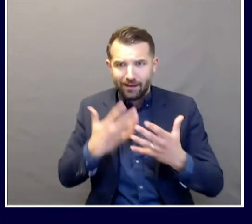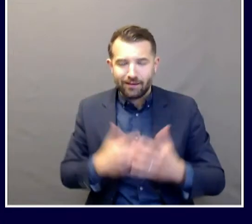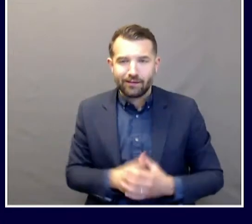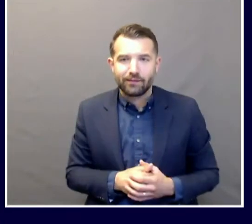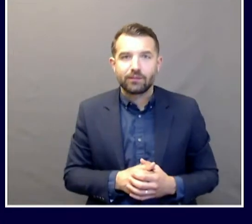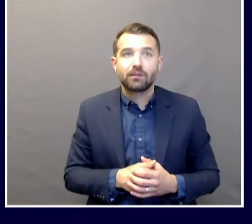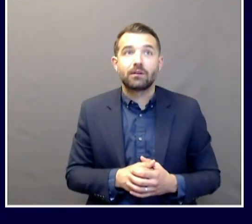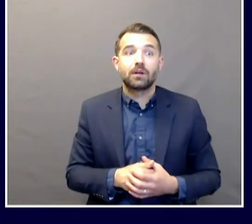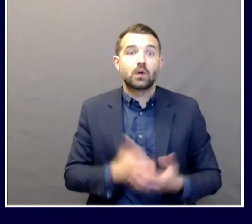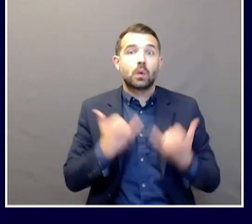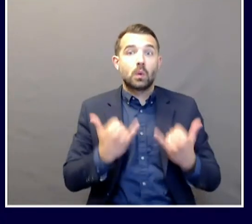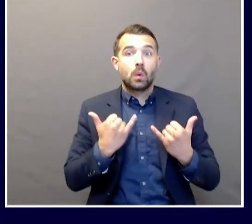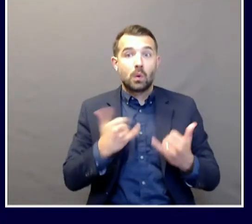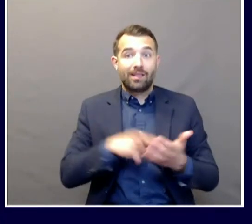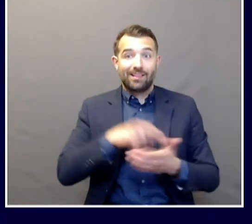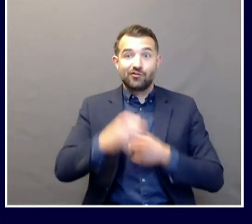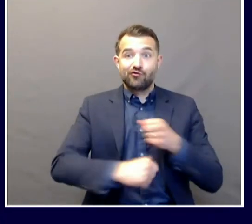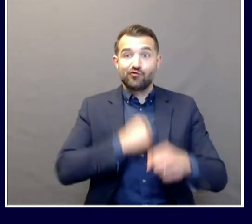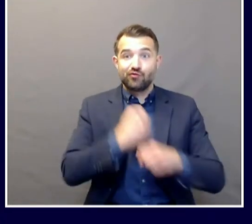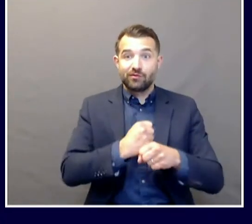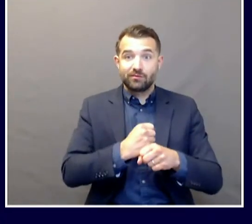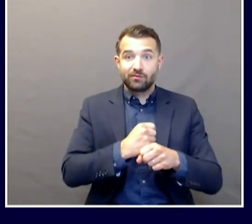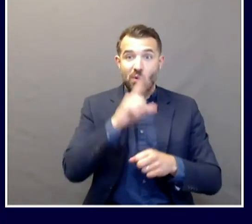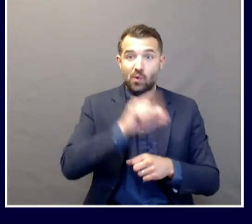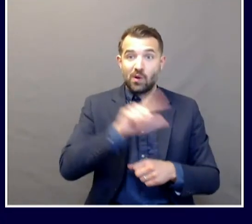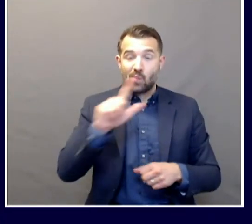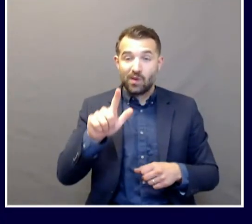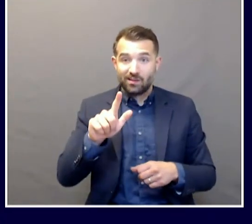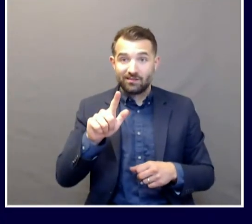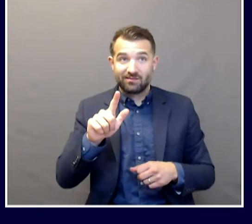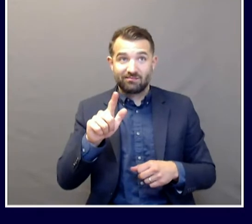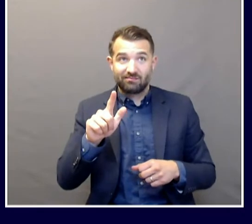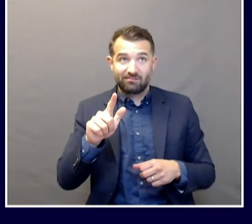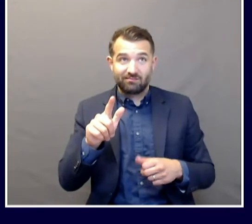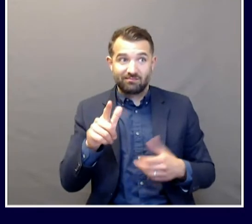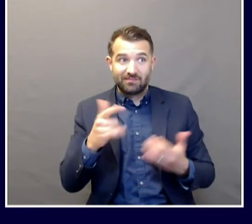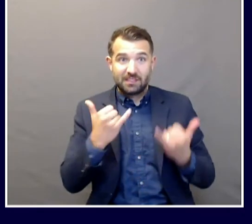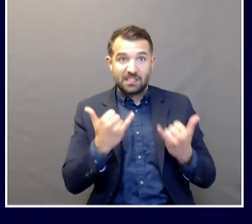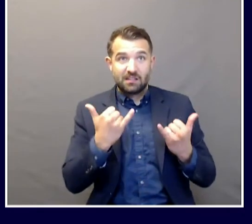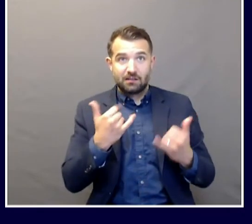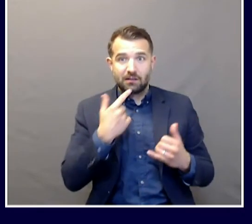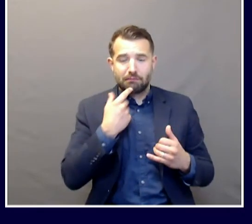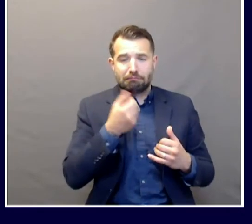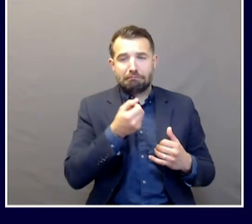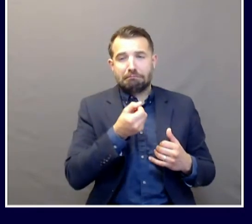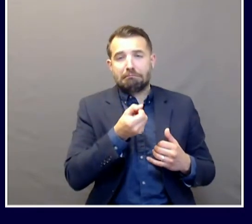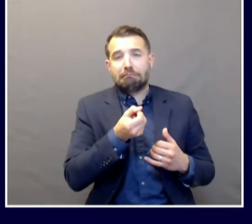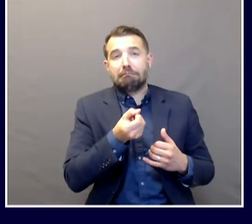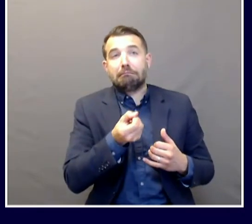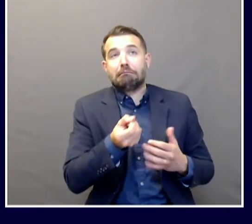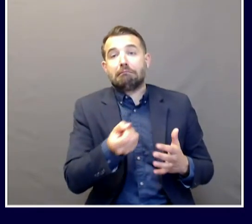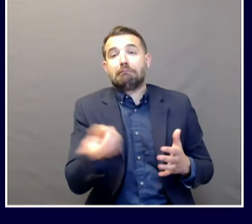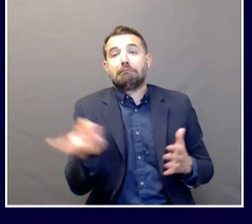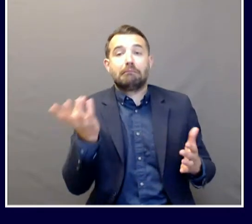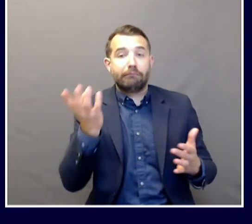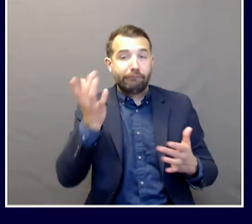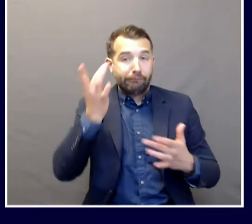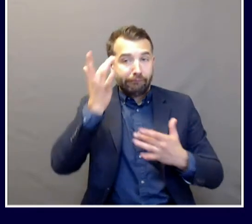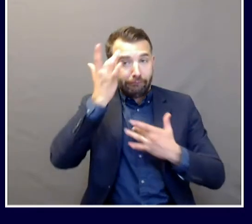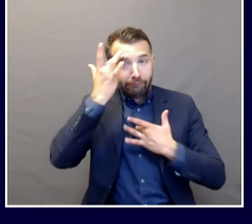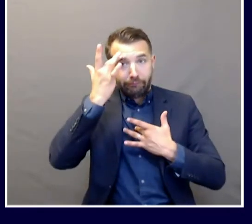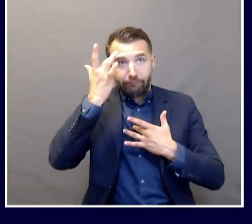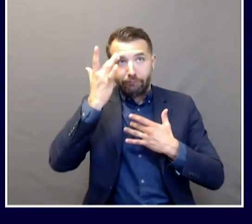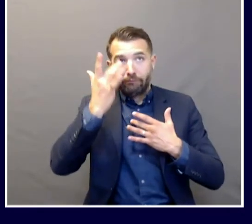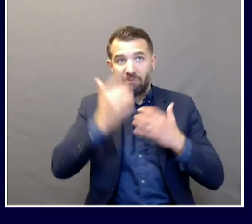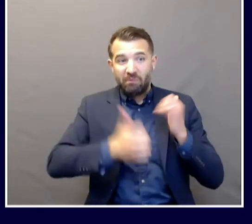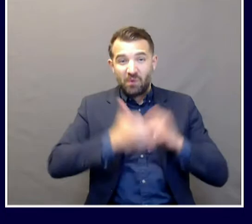far fewer than they were a year ago, they may not involve any deaths or generate any deaths. So I think it's important to note how